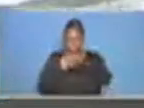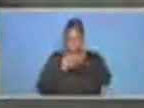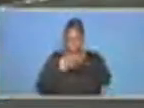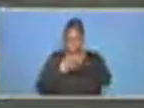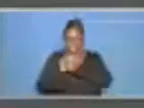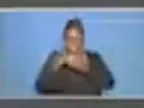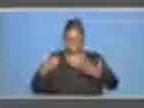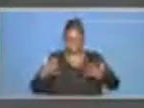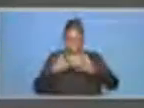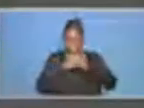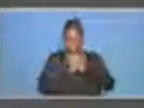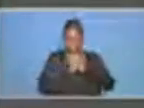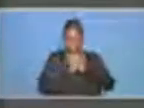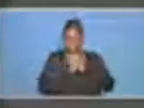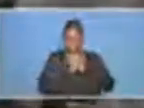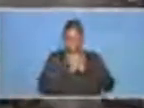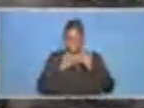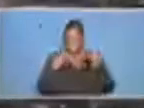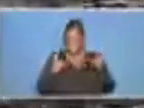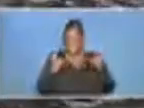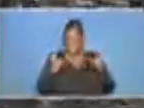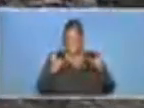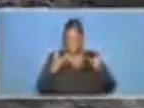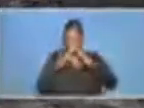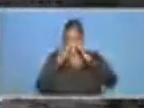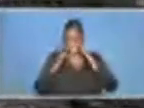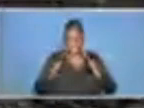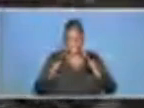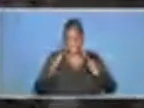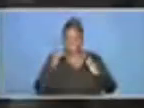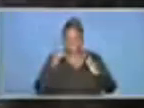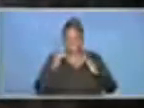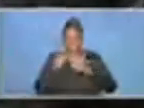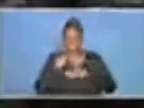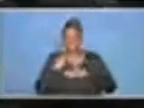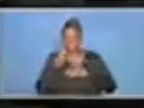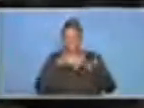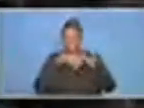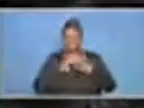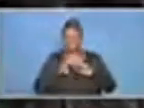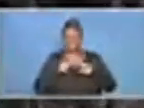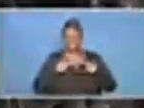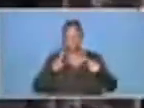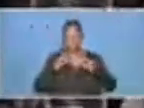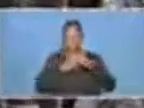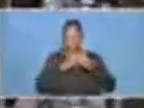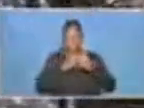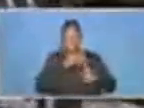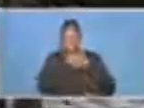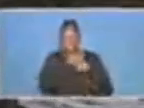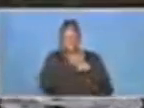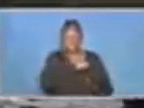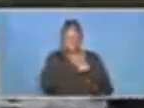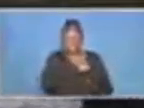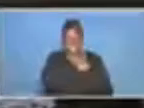customers in the dark. Providing House members with an overview of compounding issues was Public Works Minister the Honorable Alfred